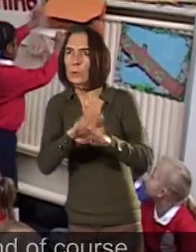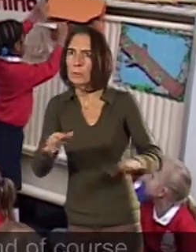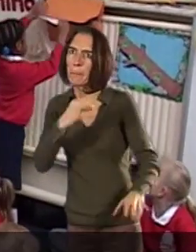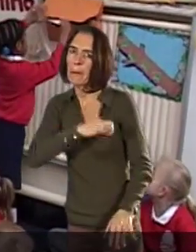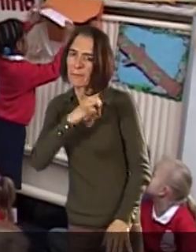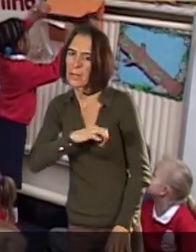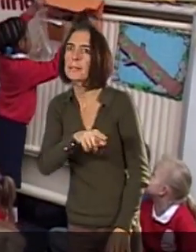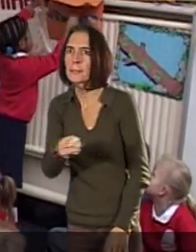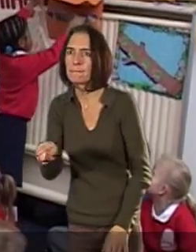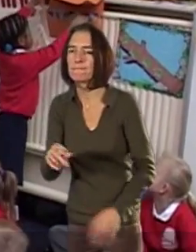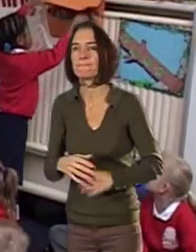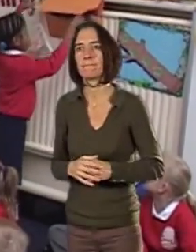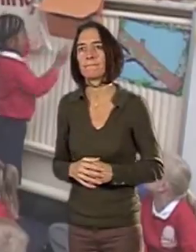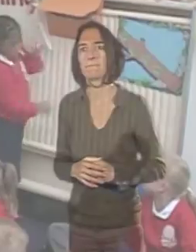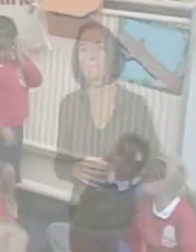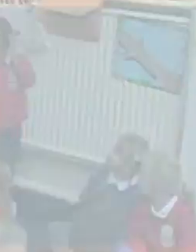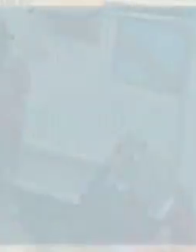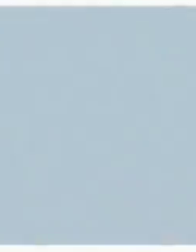that.